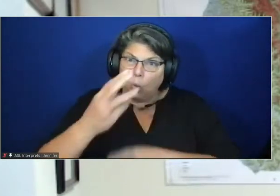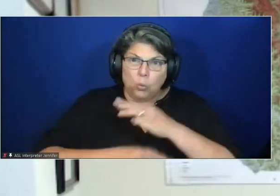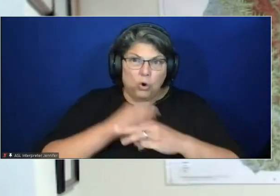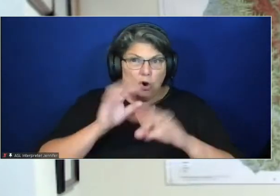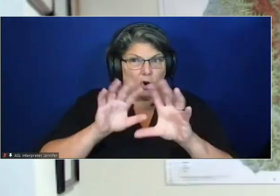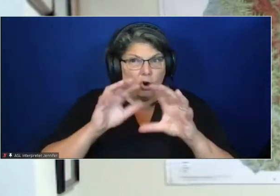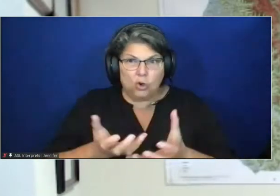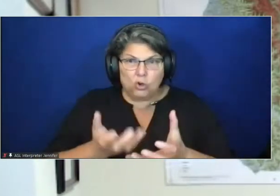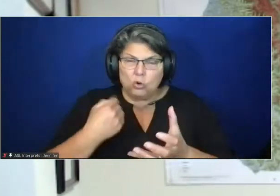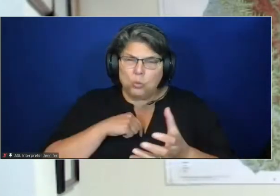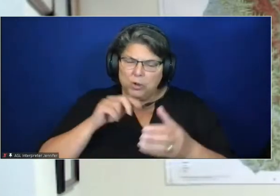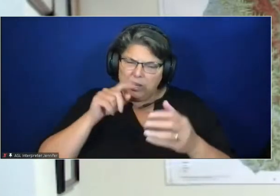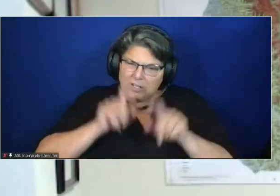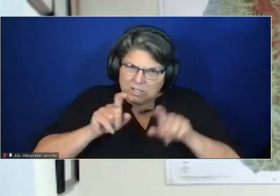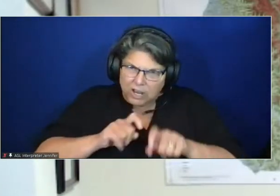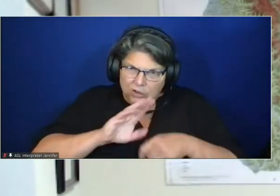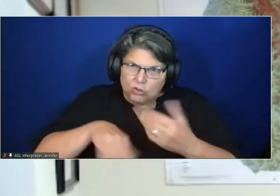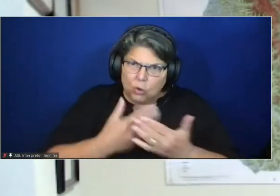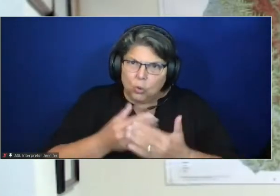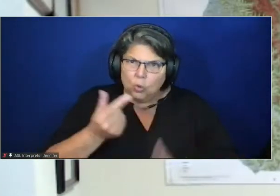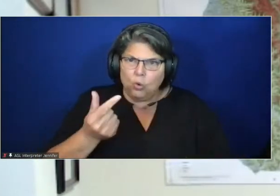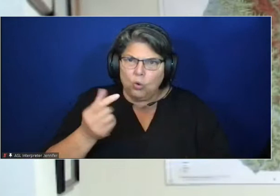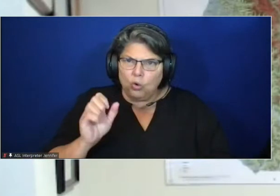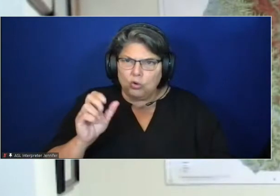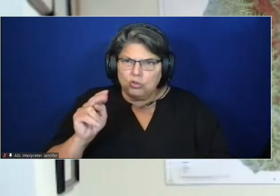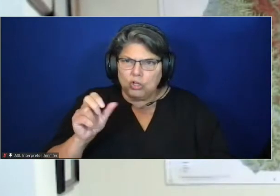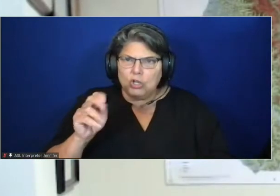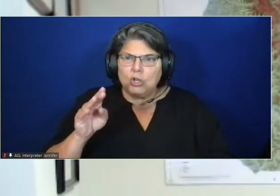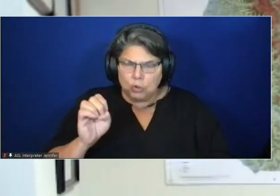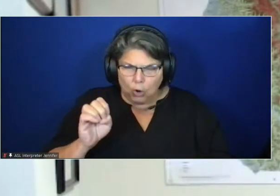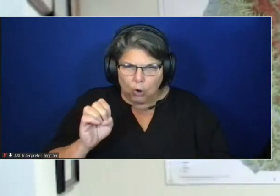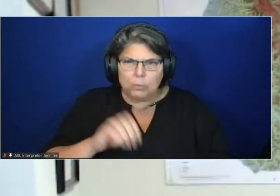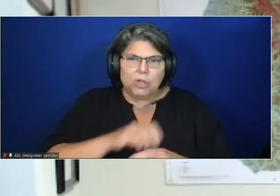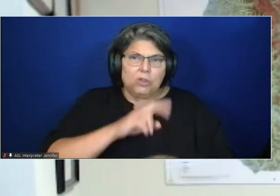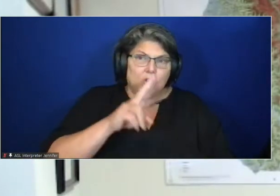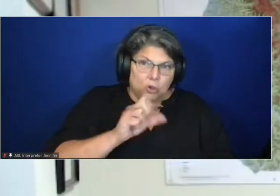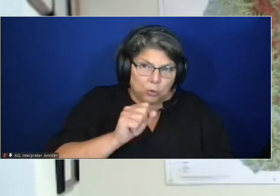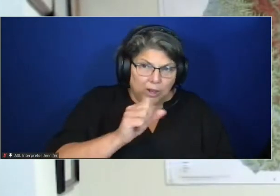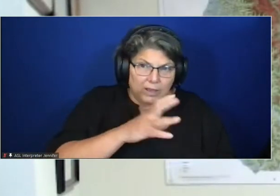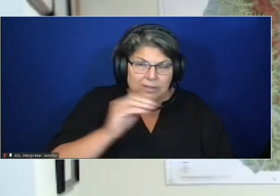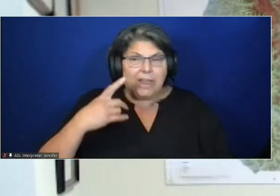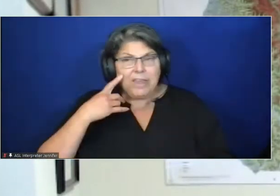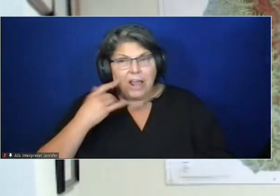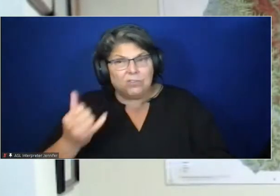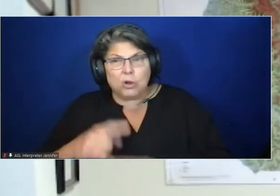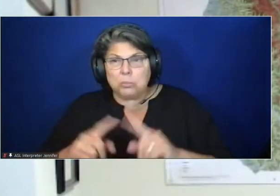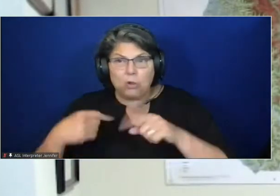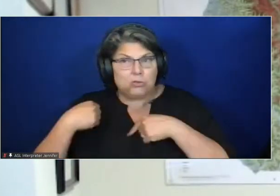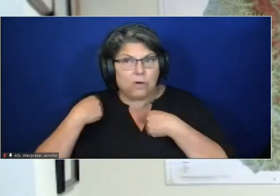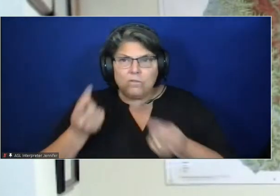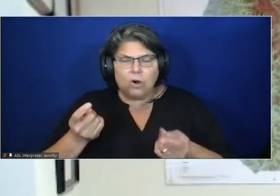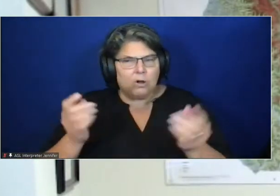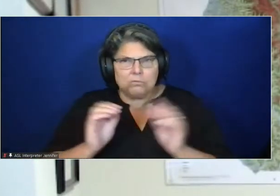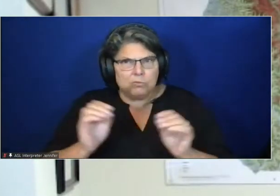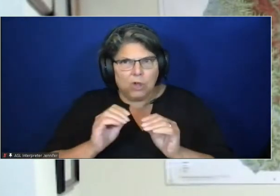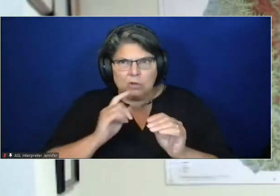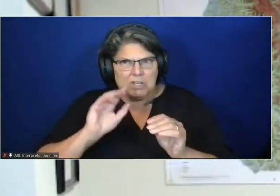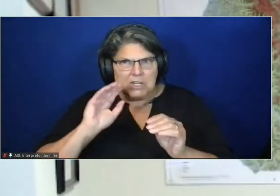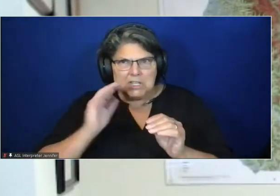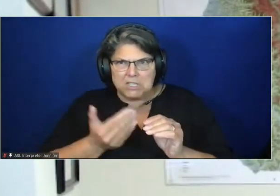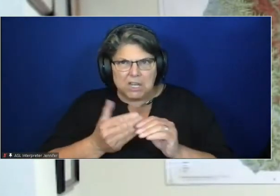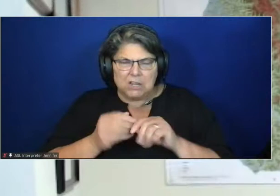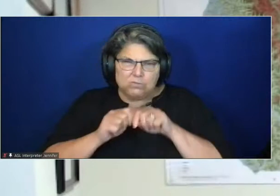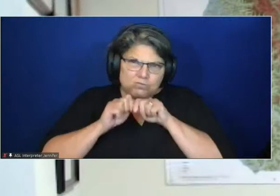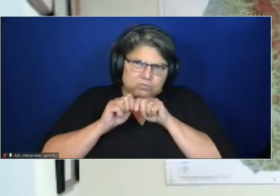especially in the United States, and then even more especially in California. But we're not seeing any that are taking hold. At this point,